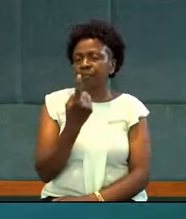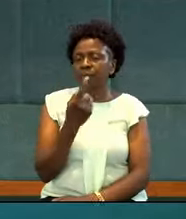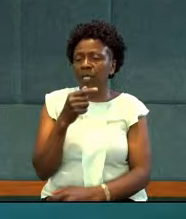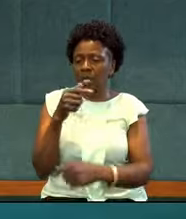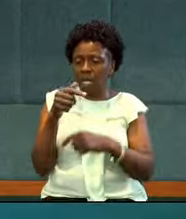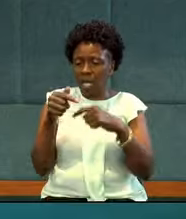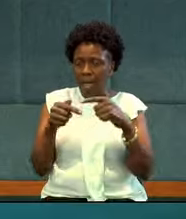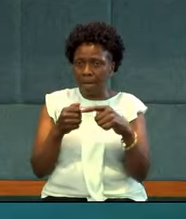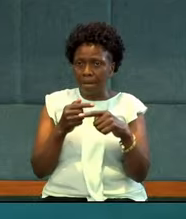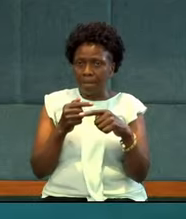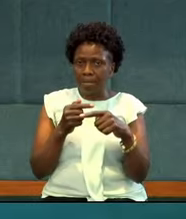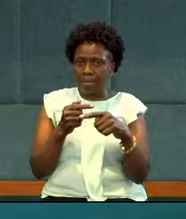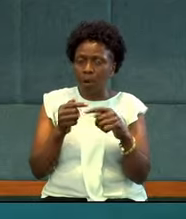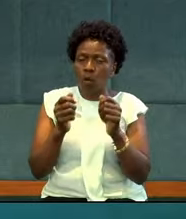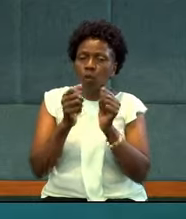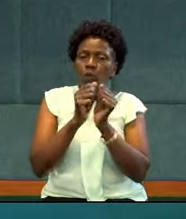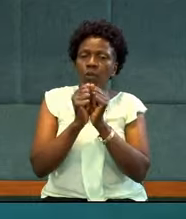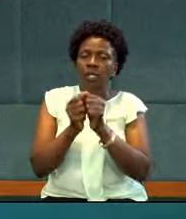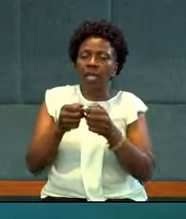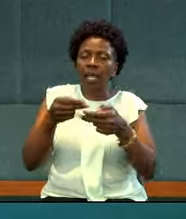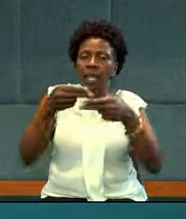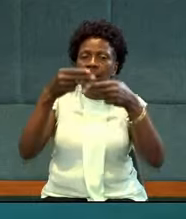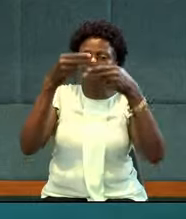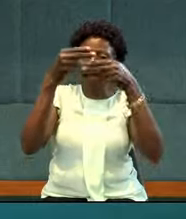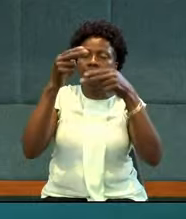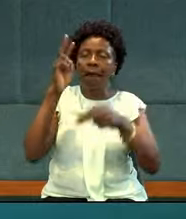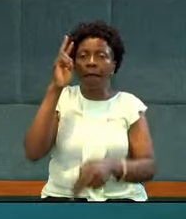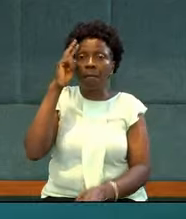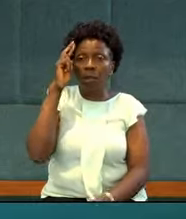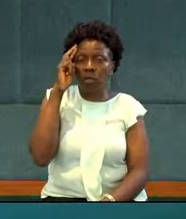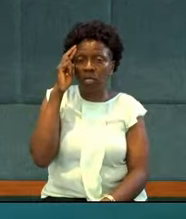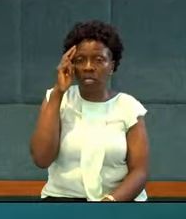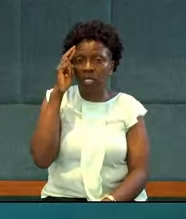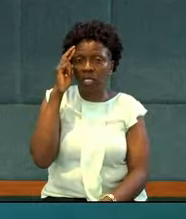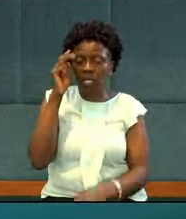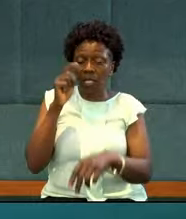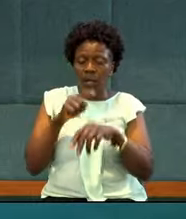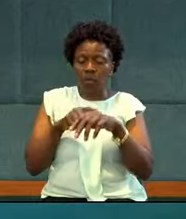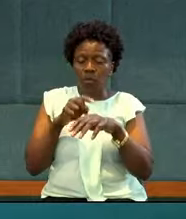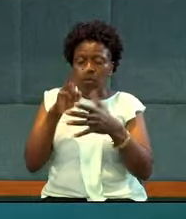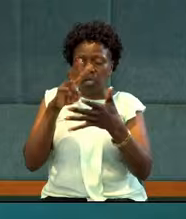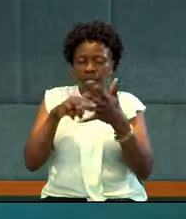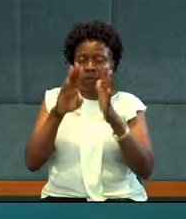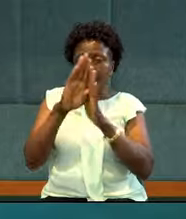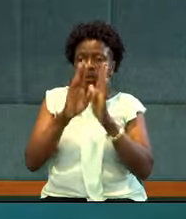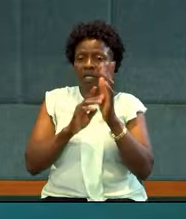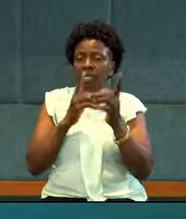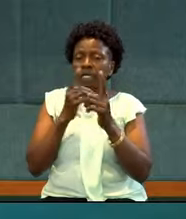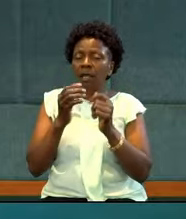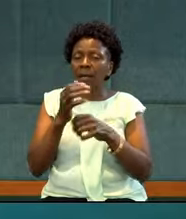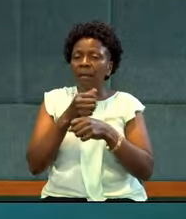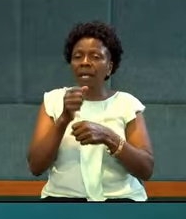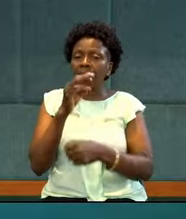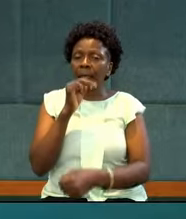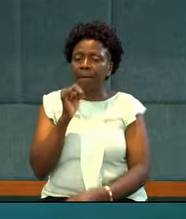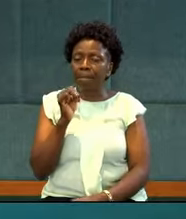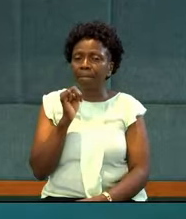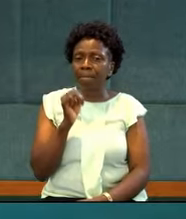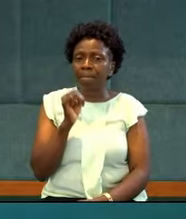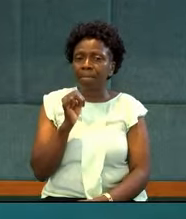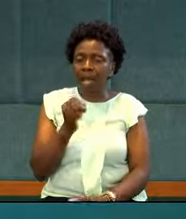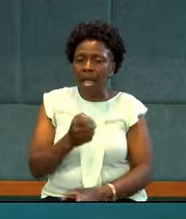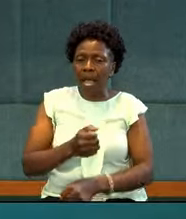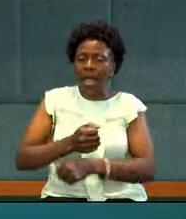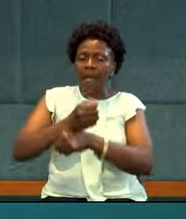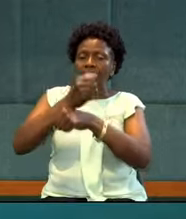He came with a higher purpose. When you read the Bible, it says, I will make him